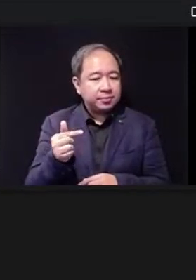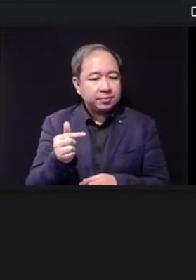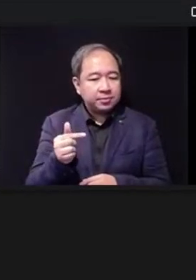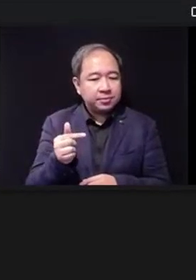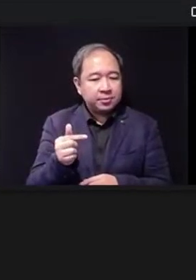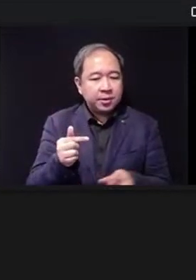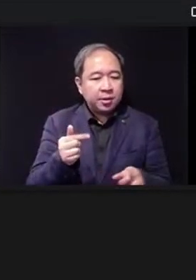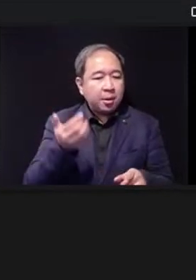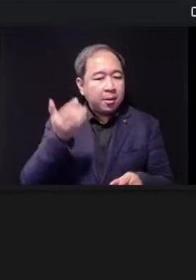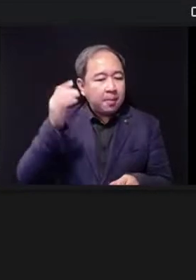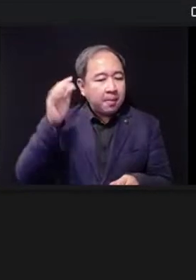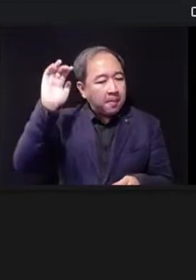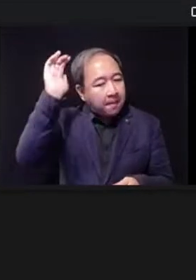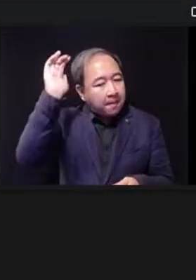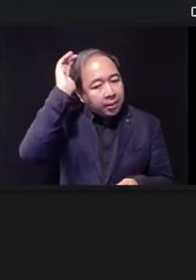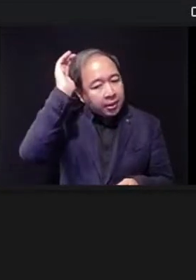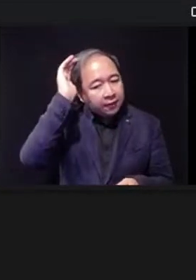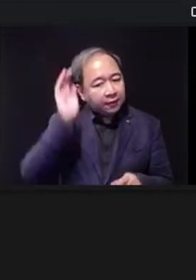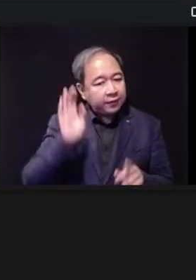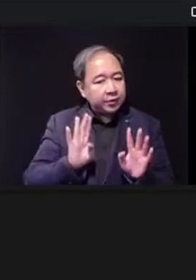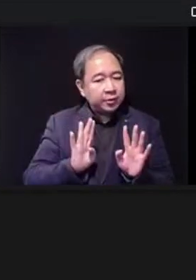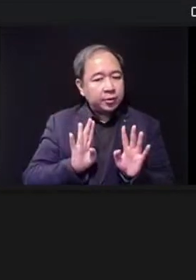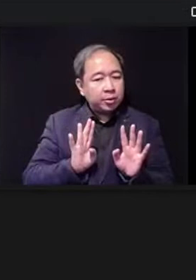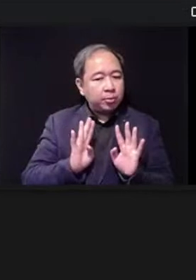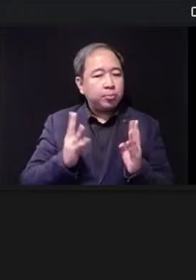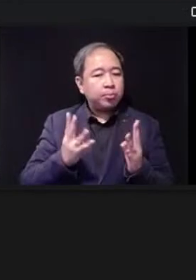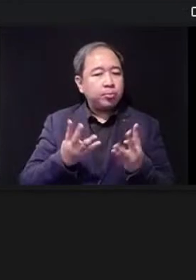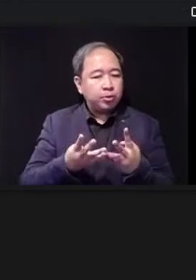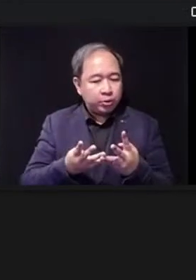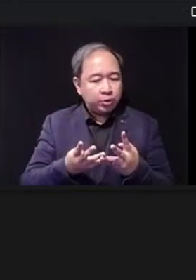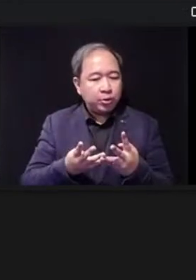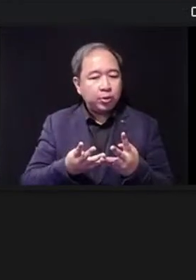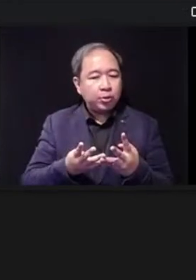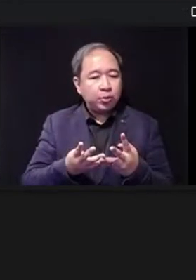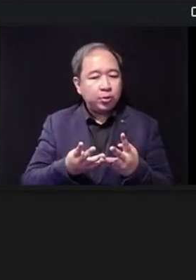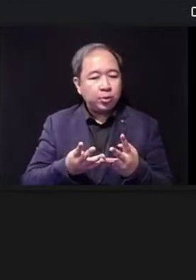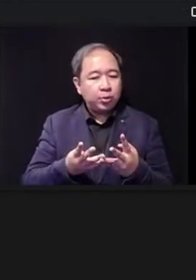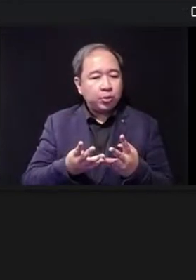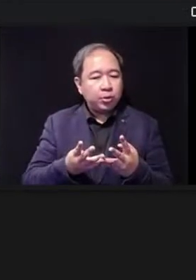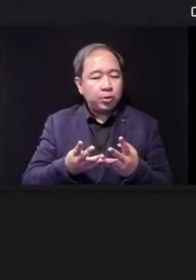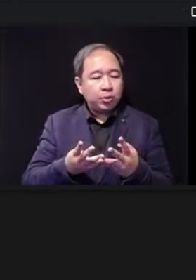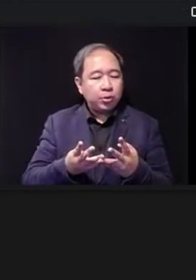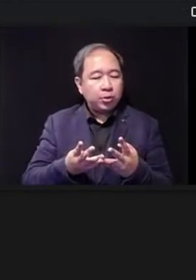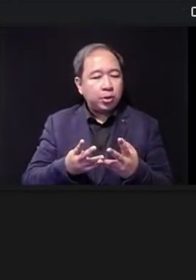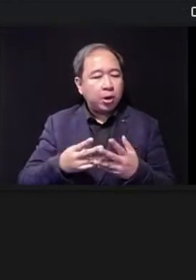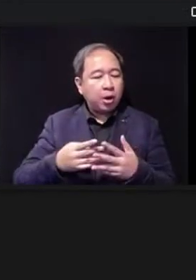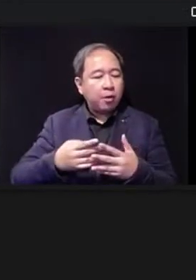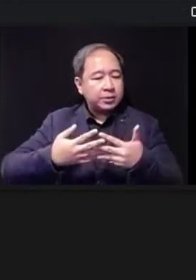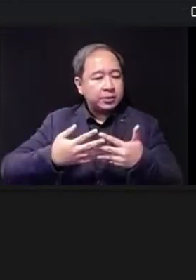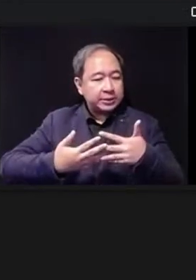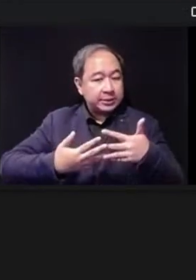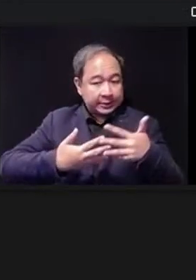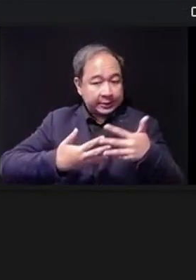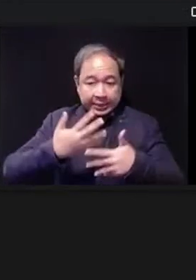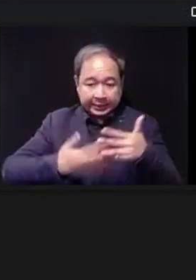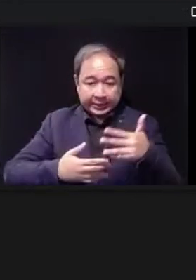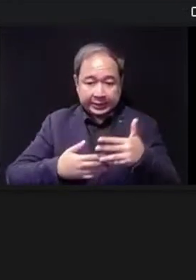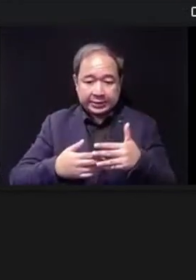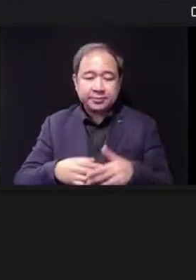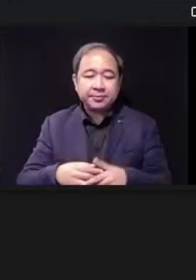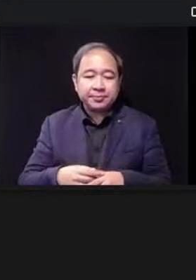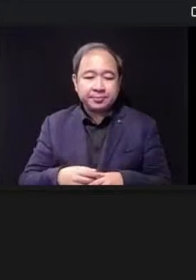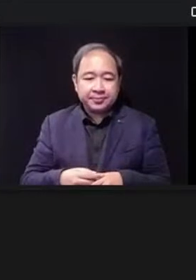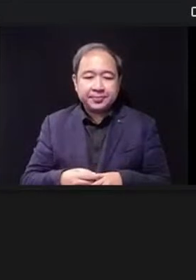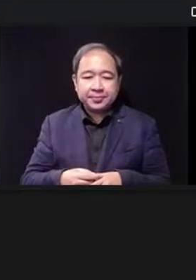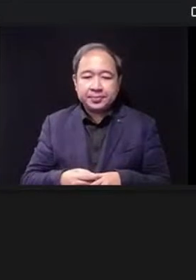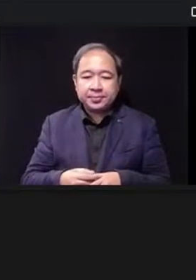Maldives Bureau of Statistics instead of Bureau of Statistics of Maldives. Thank you. Thank you very much to the distinguished delegate